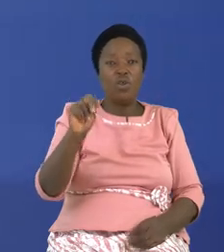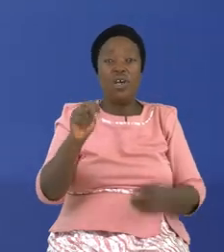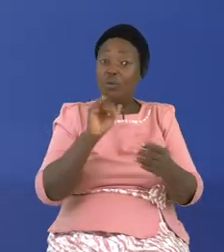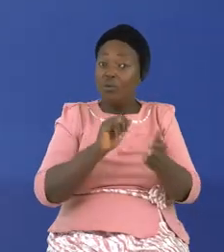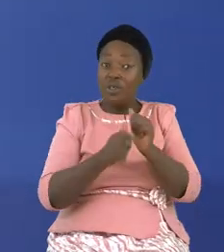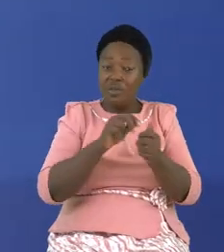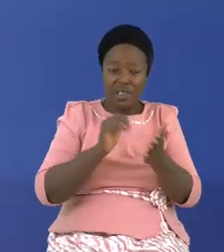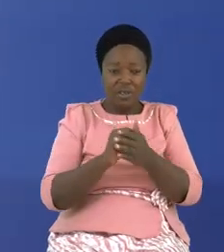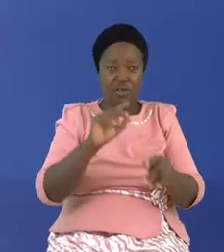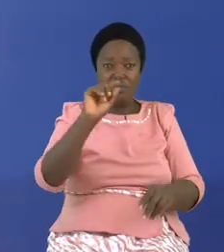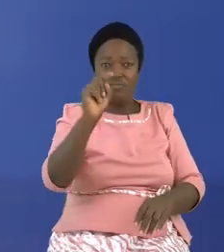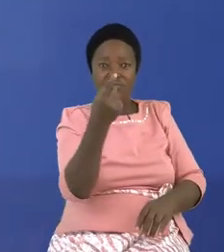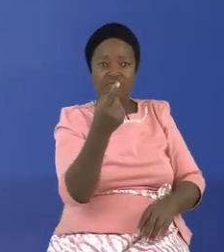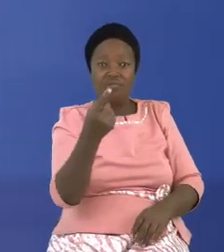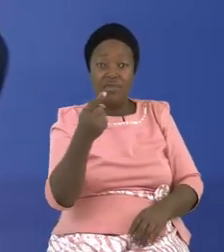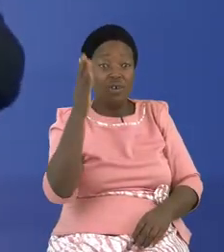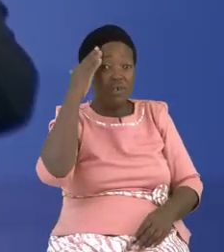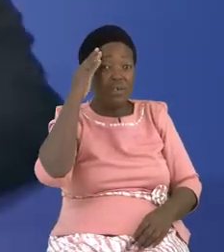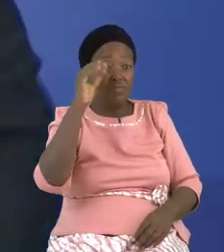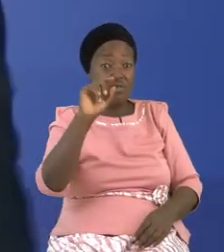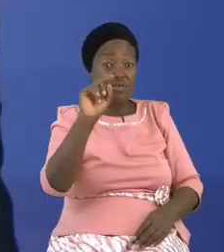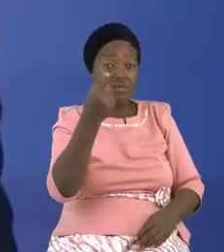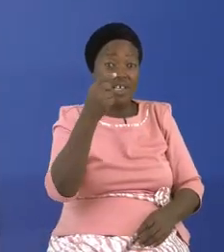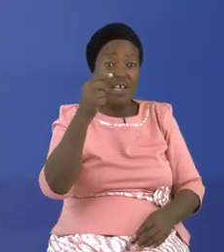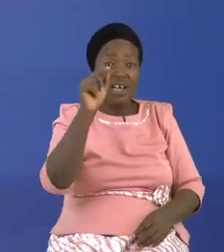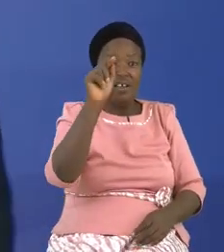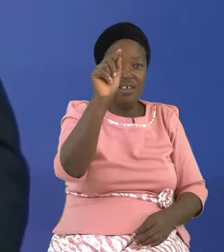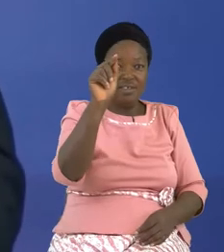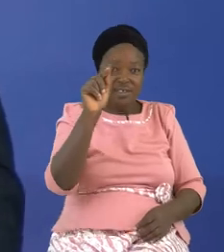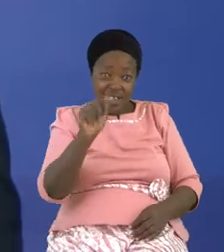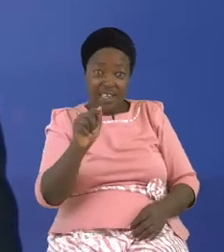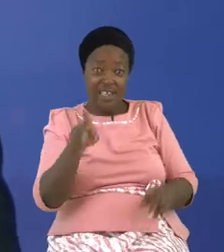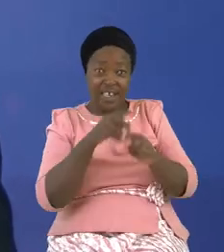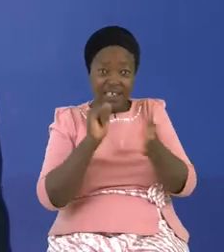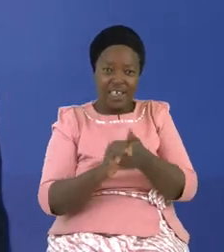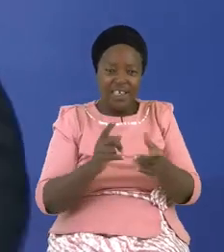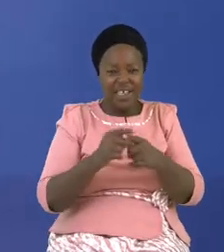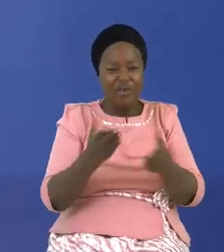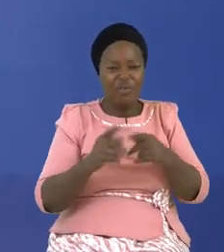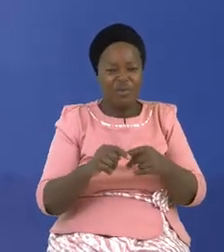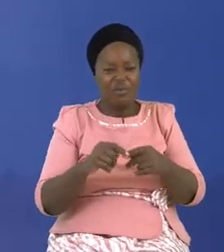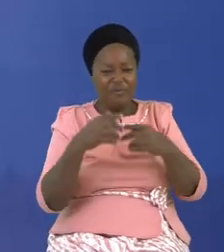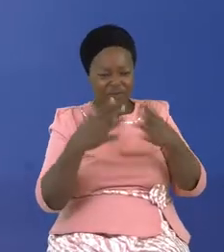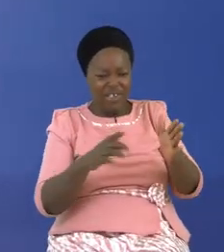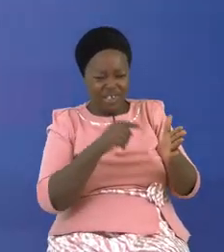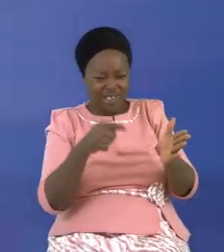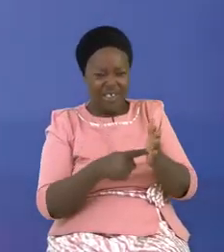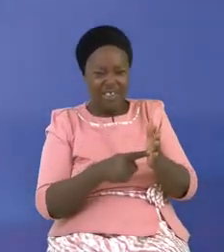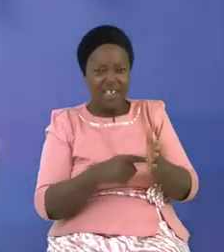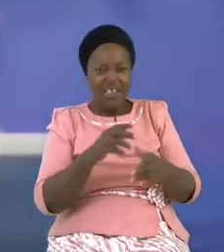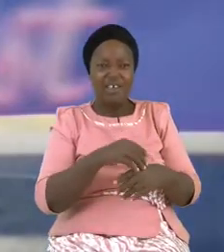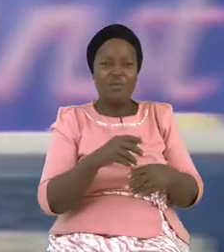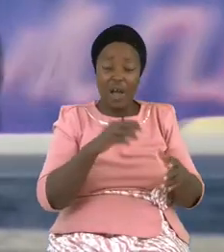want to settle this one. Forgive all your iniquities. But it's no full stop there. That means, don't